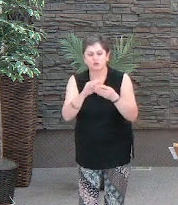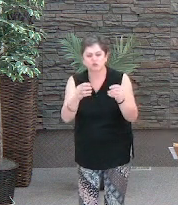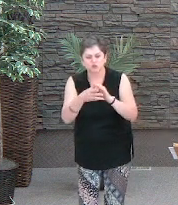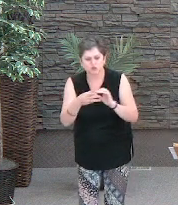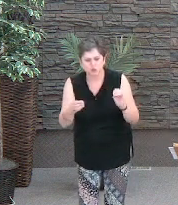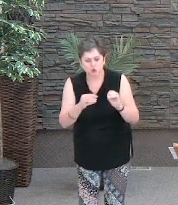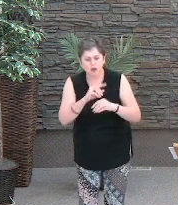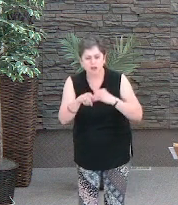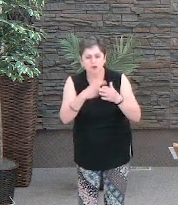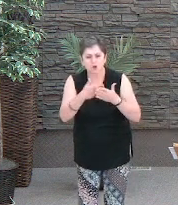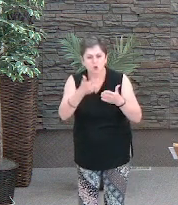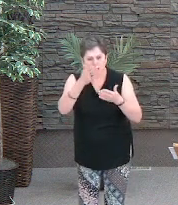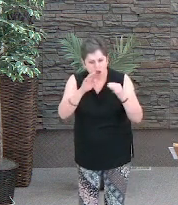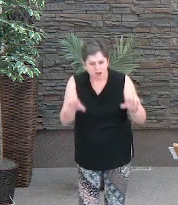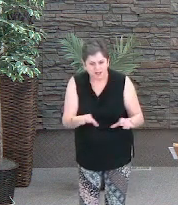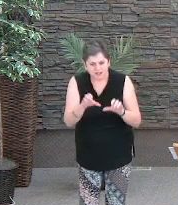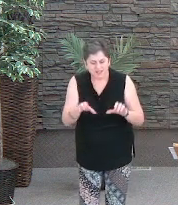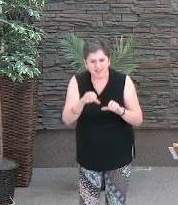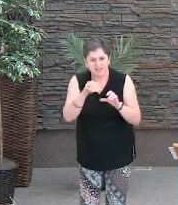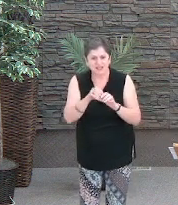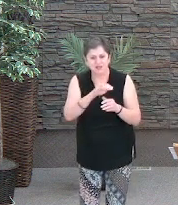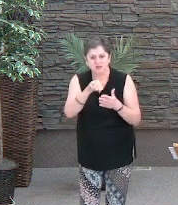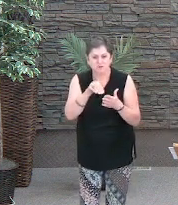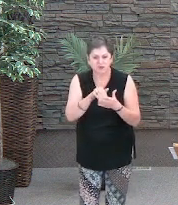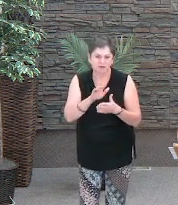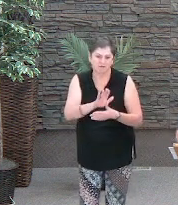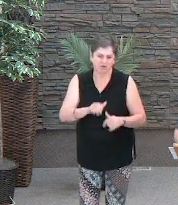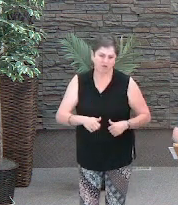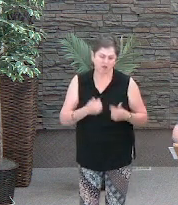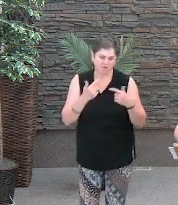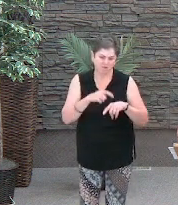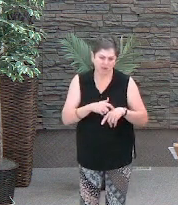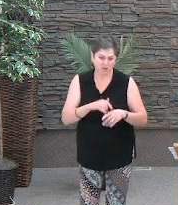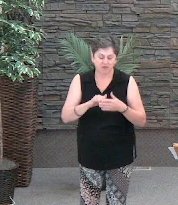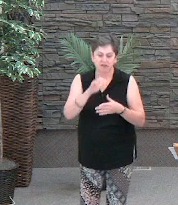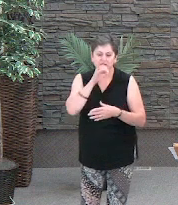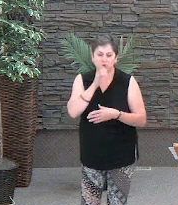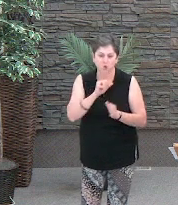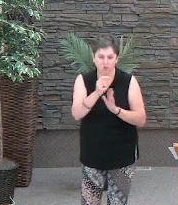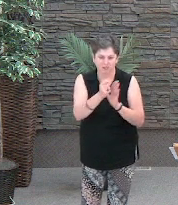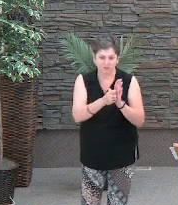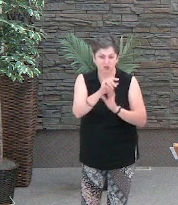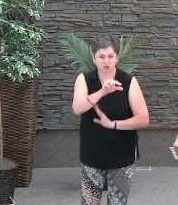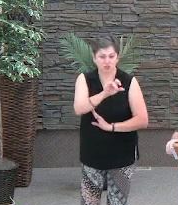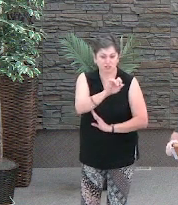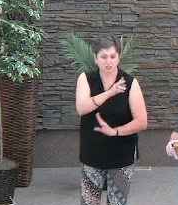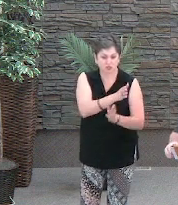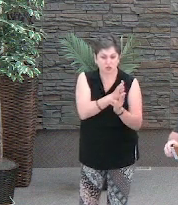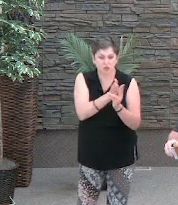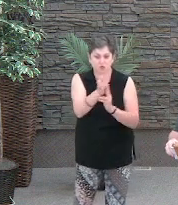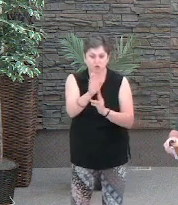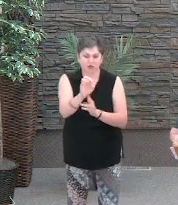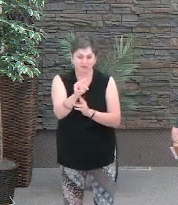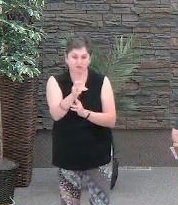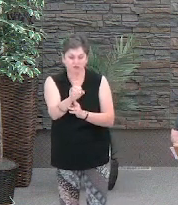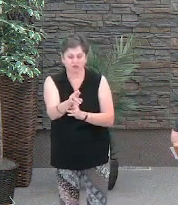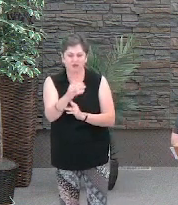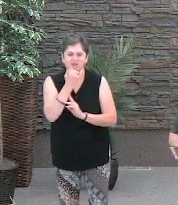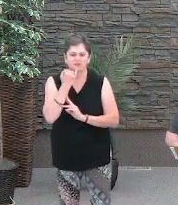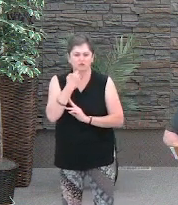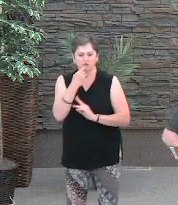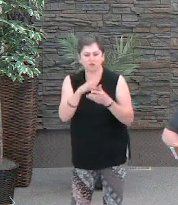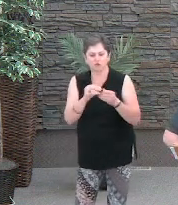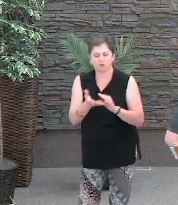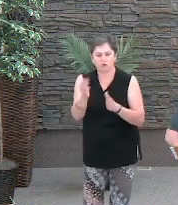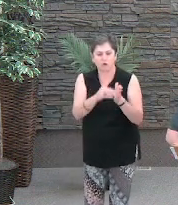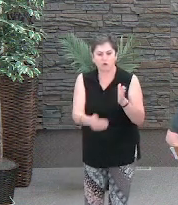story of what God did in the midst of them. That's in the Old Testament, Genesis through Esther. Israel retold its